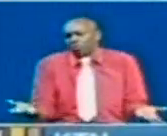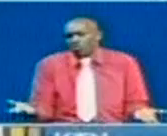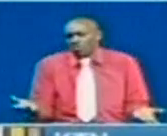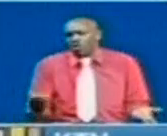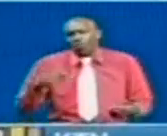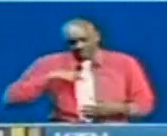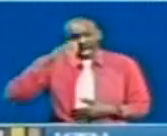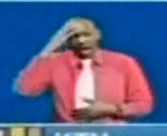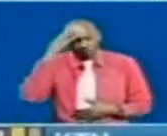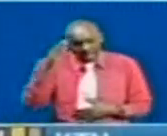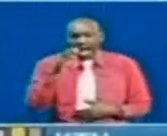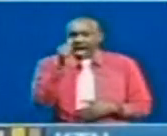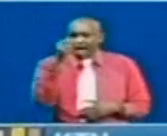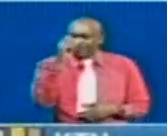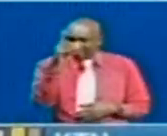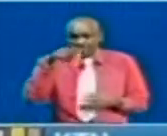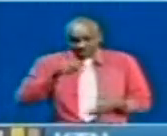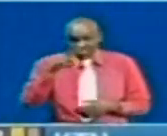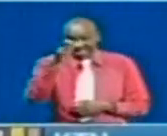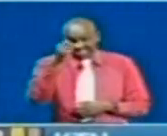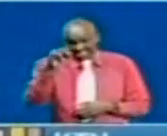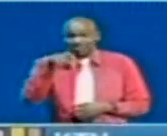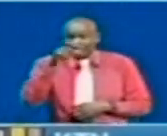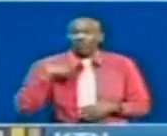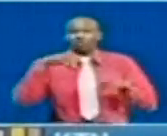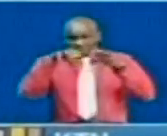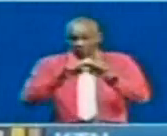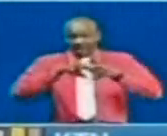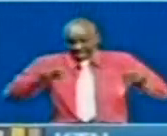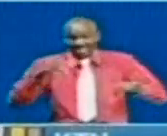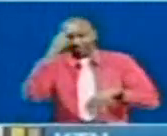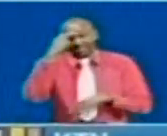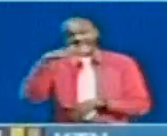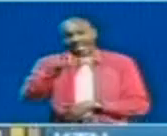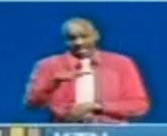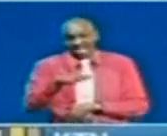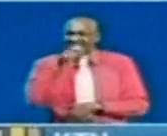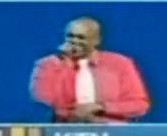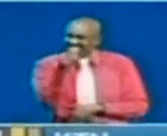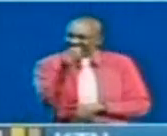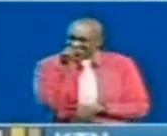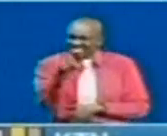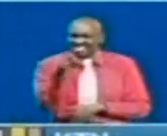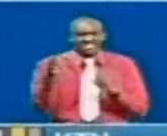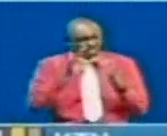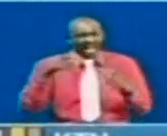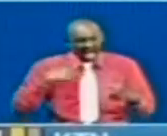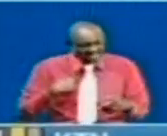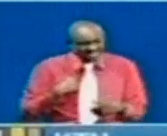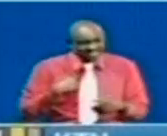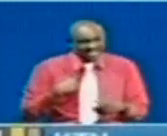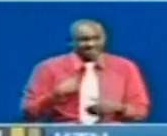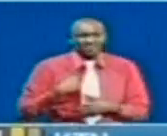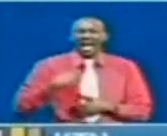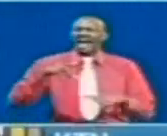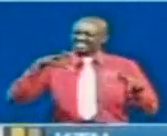are aware that Ahmed Nasir is part of a wider scheme to take over land in Maasai areas. This is something we shall never